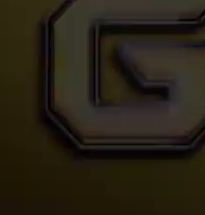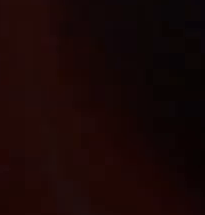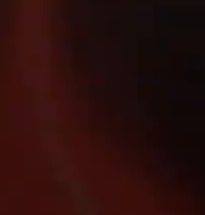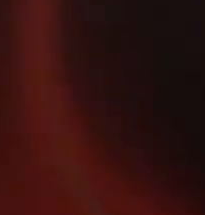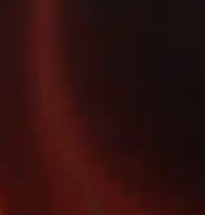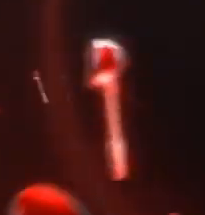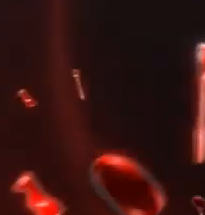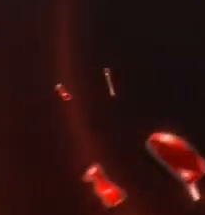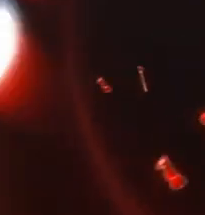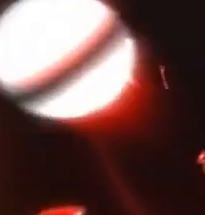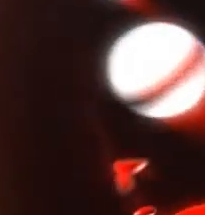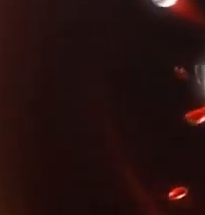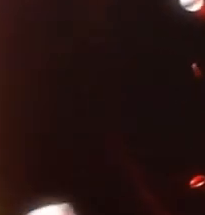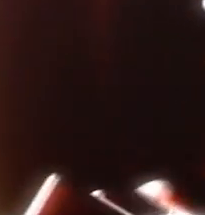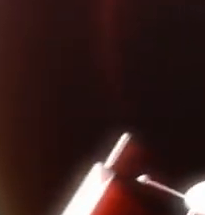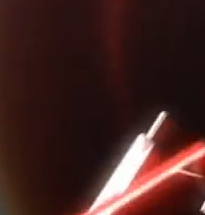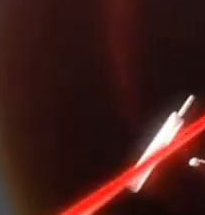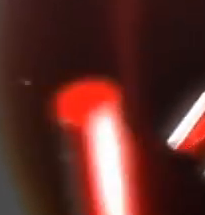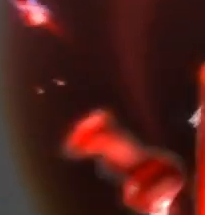hits.